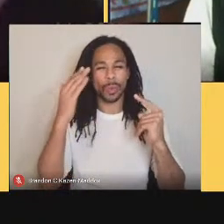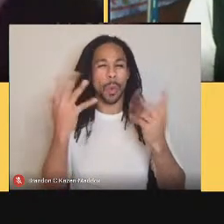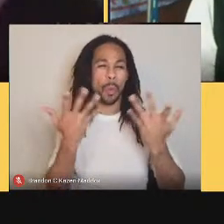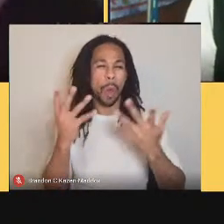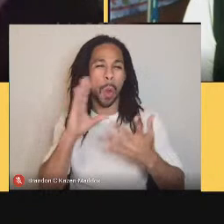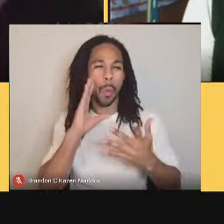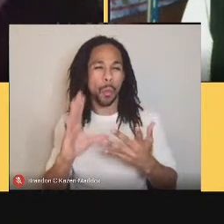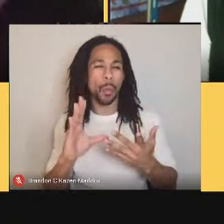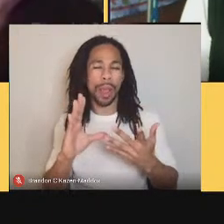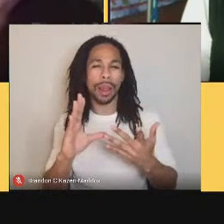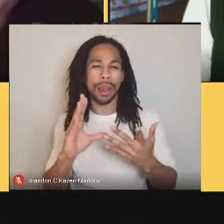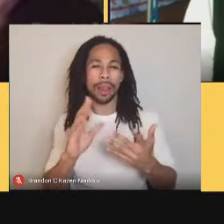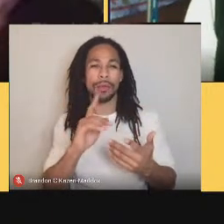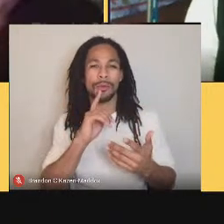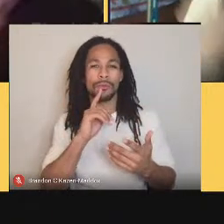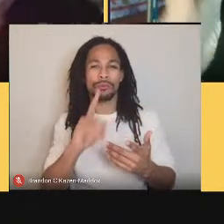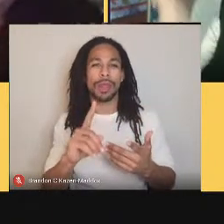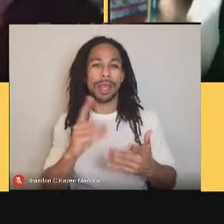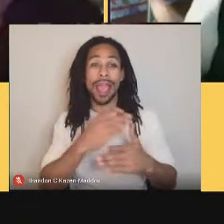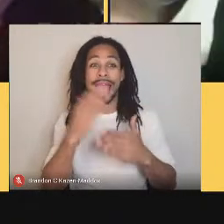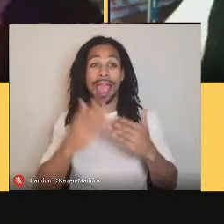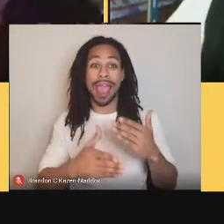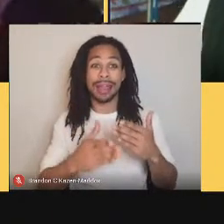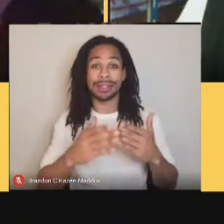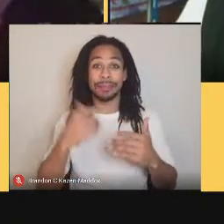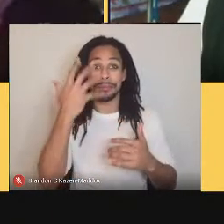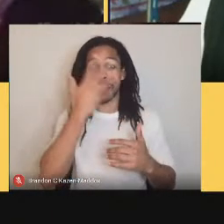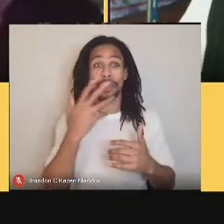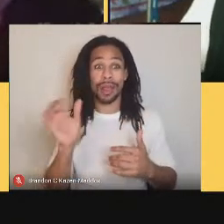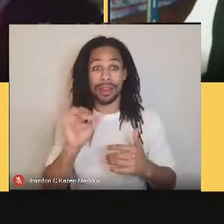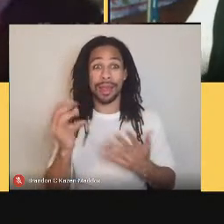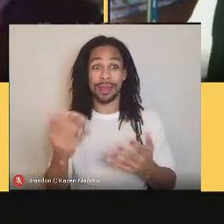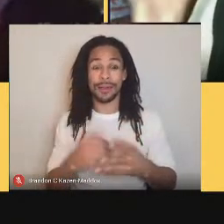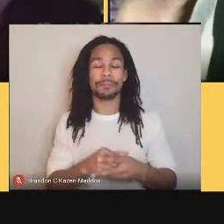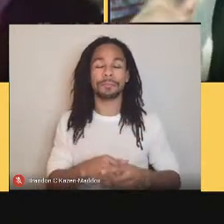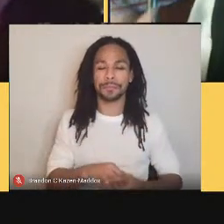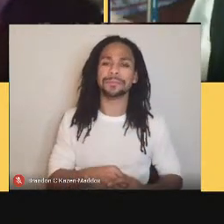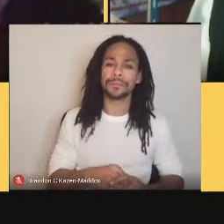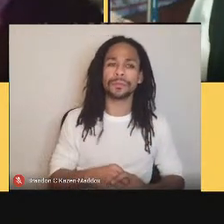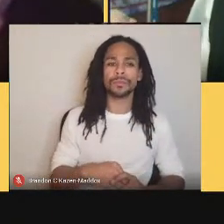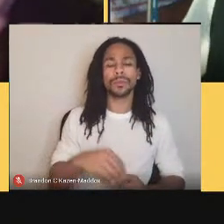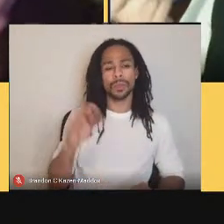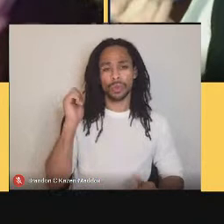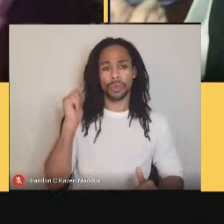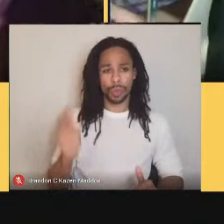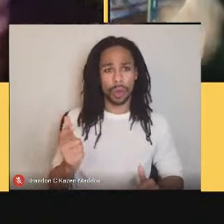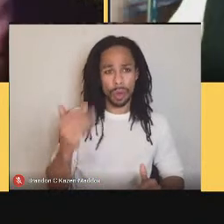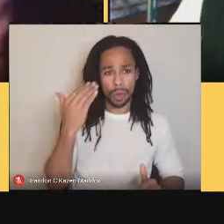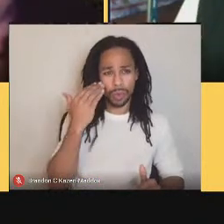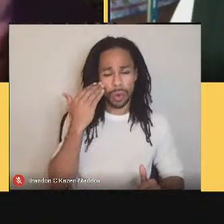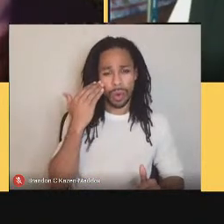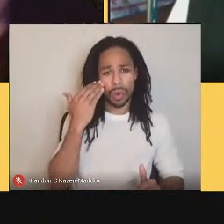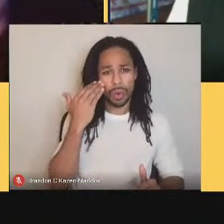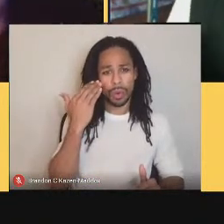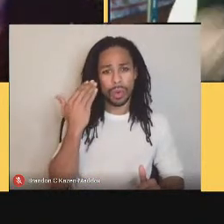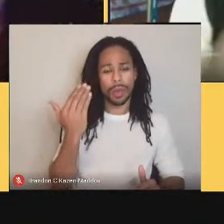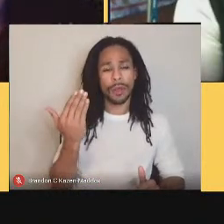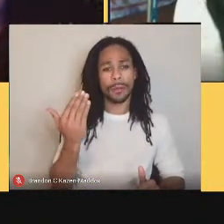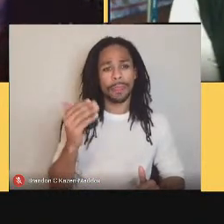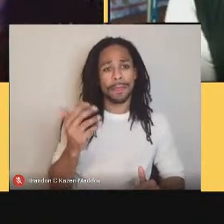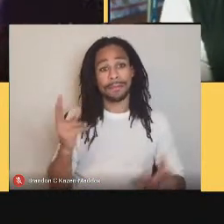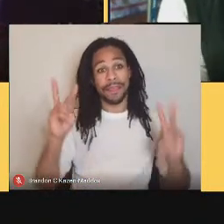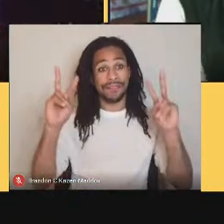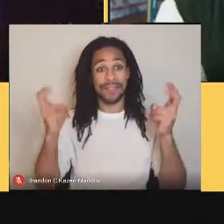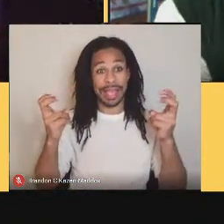support some of the humor in it, is not only just the placement and the timing of it, but the fact is like, we all know this theme, but then it's coming in like at